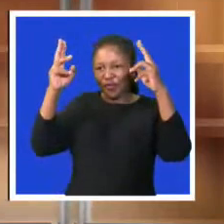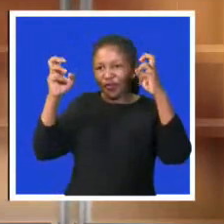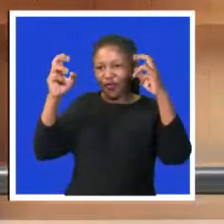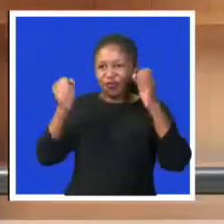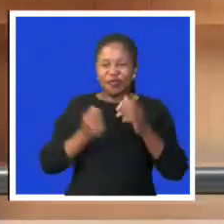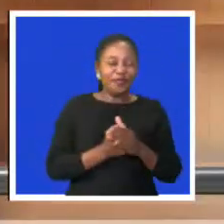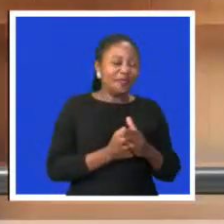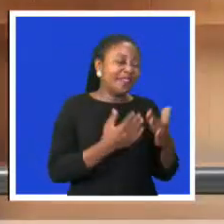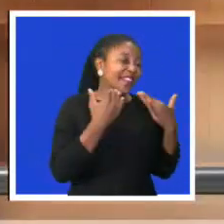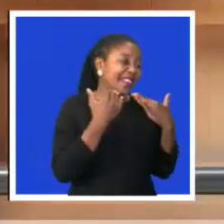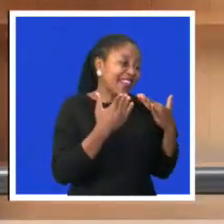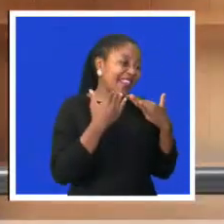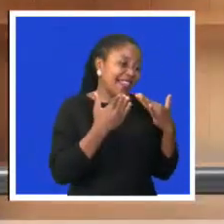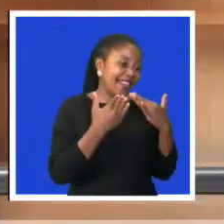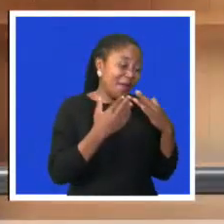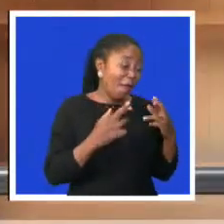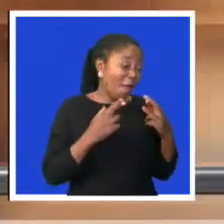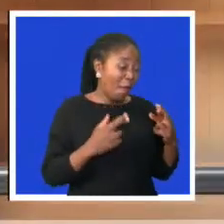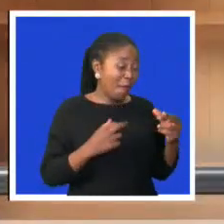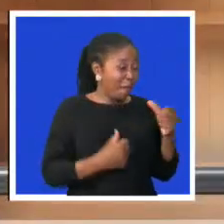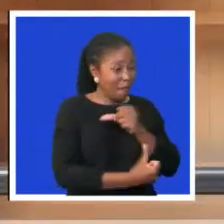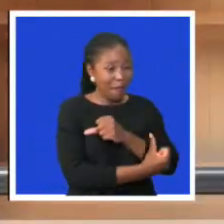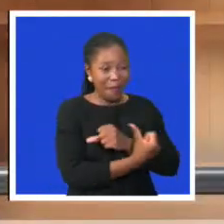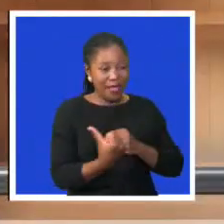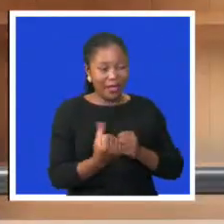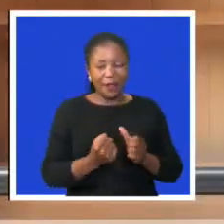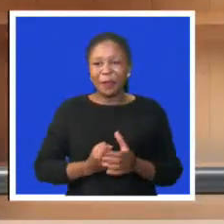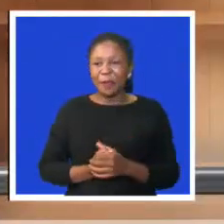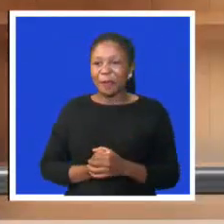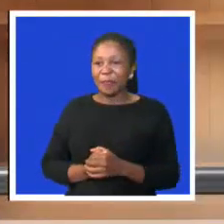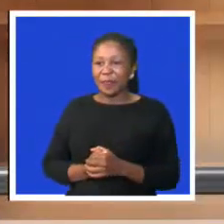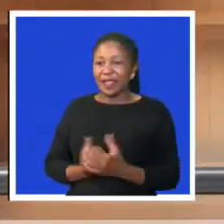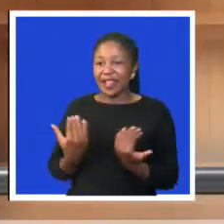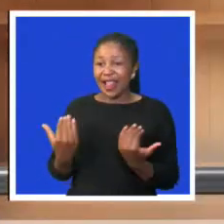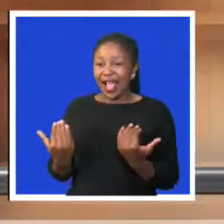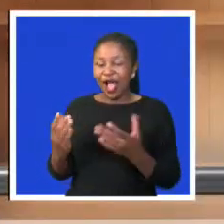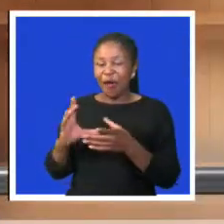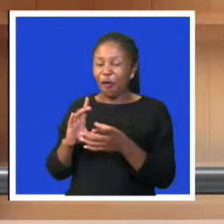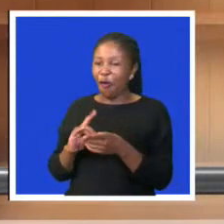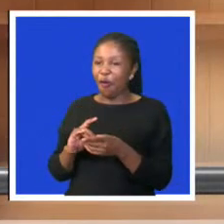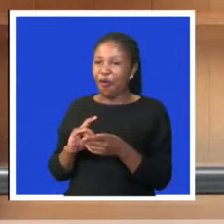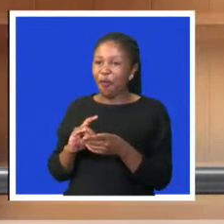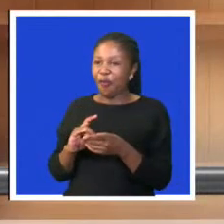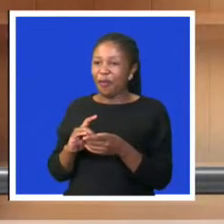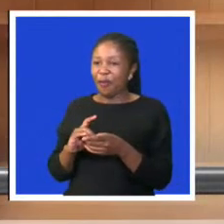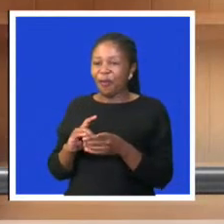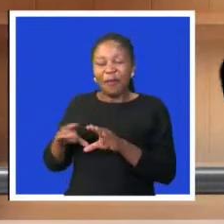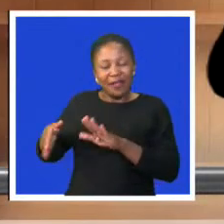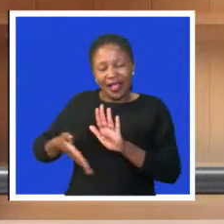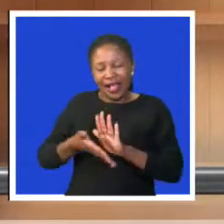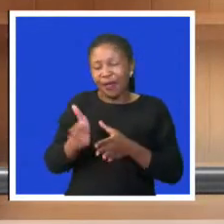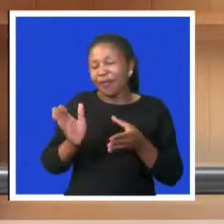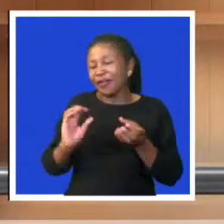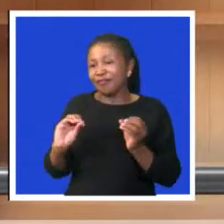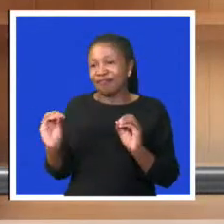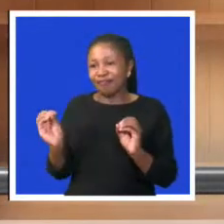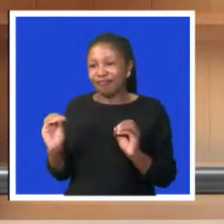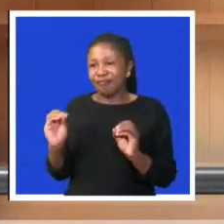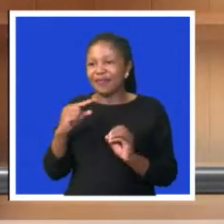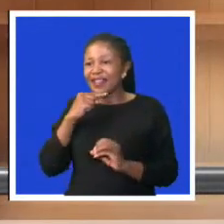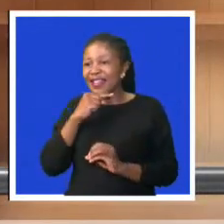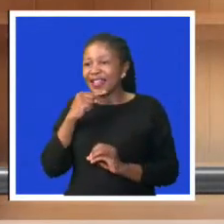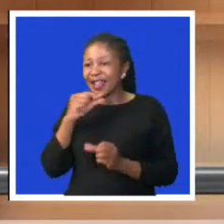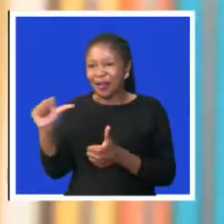come back. We hope so. Viewers at home, please do not go anywhere. Myself and Lerato will be right back after